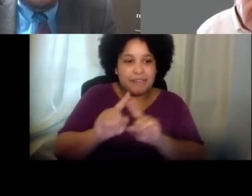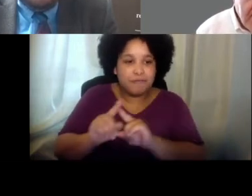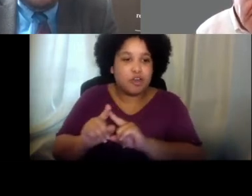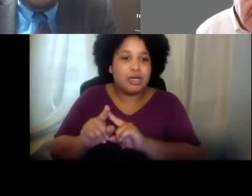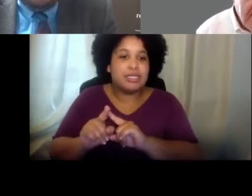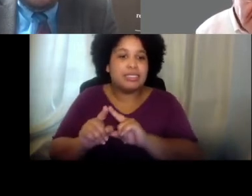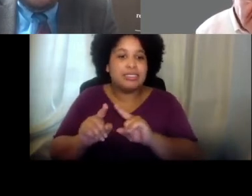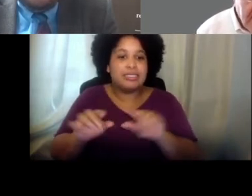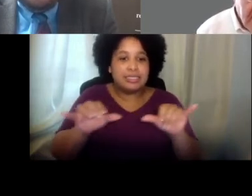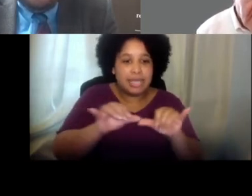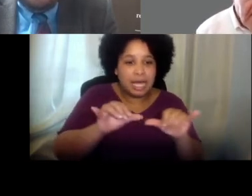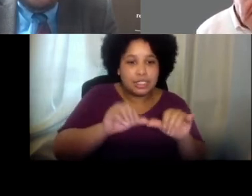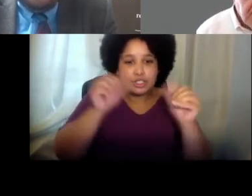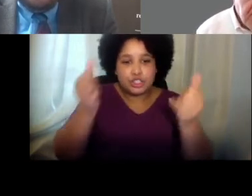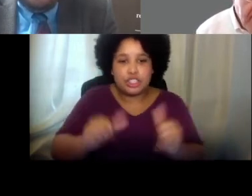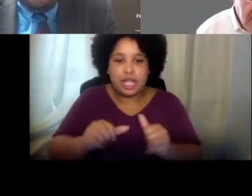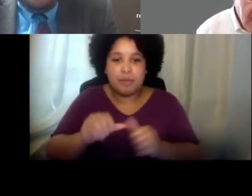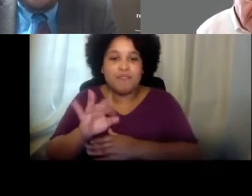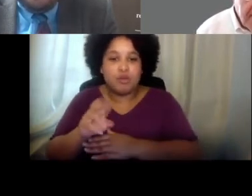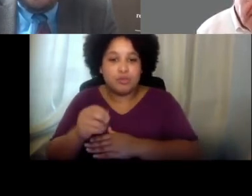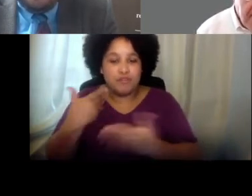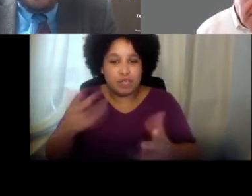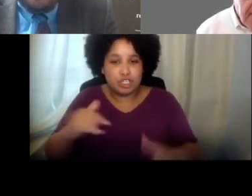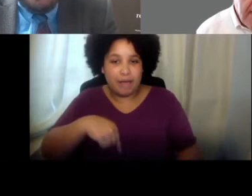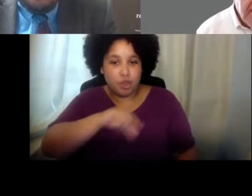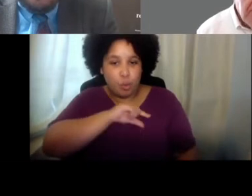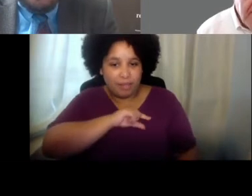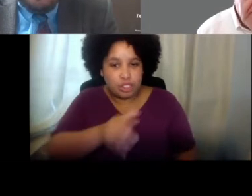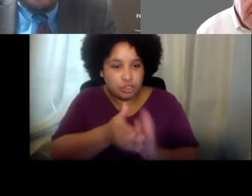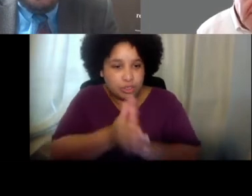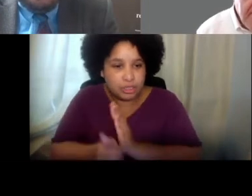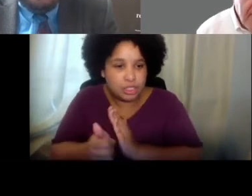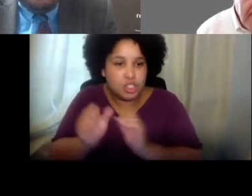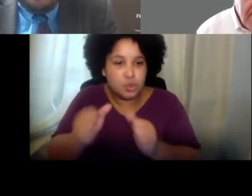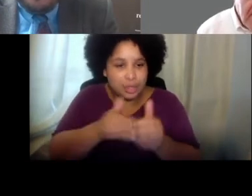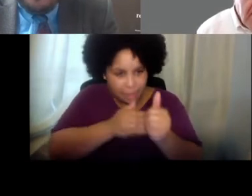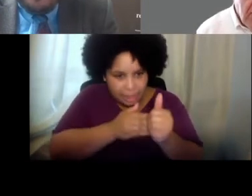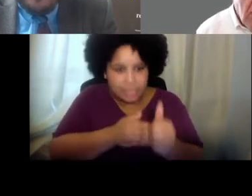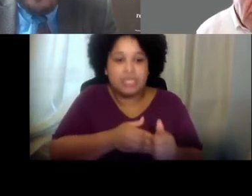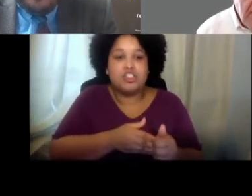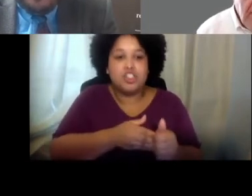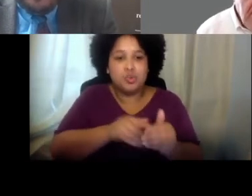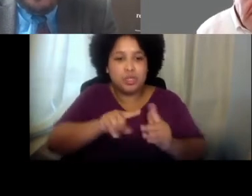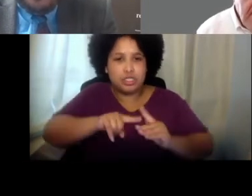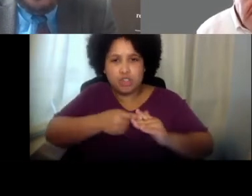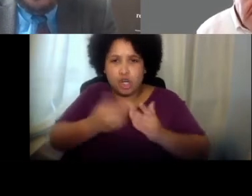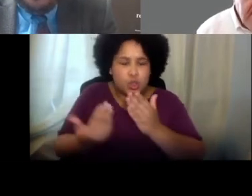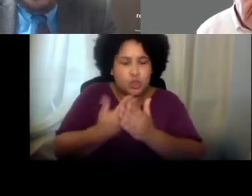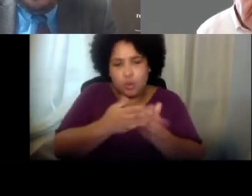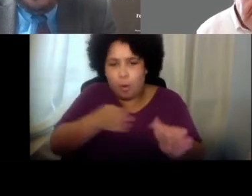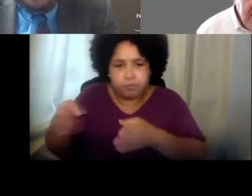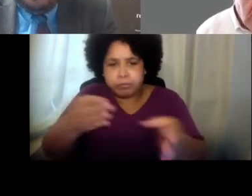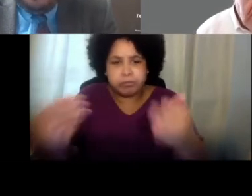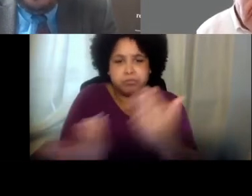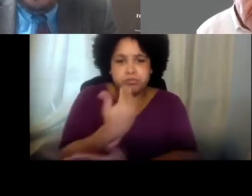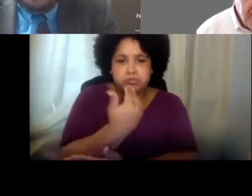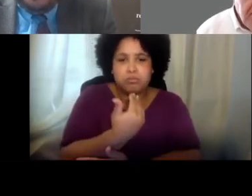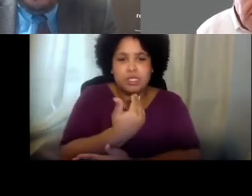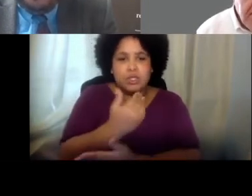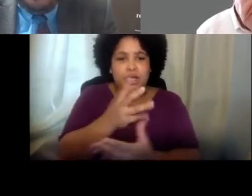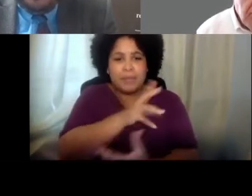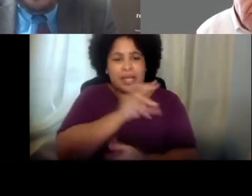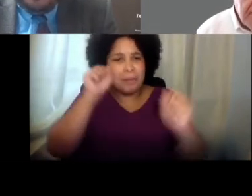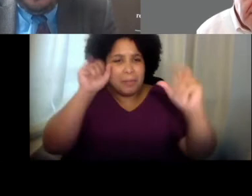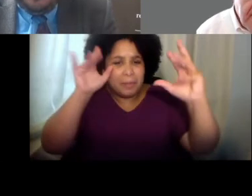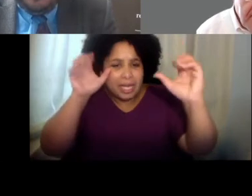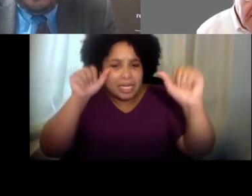qualification, you can be a leader, a trailblazer, and an incredible team player. All you need is an equal opportunity